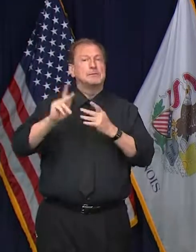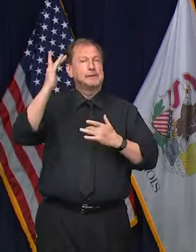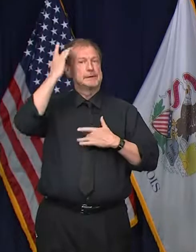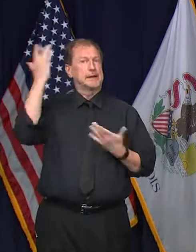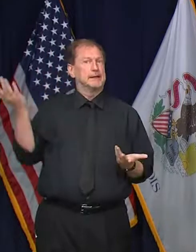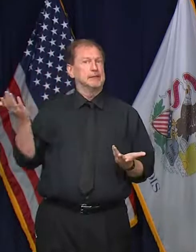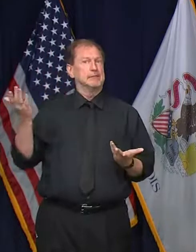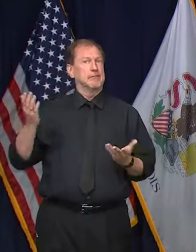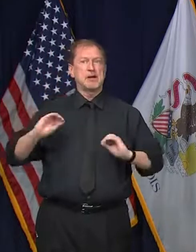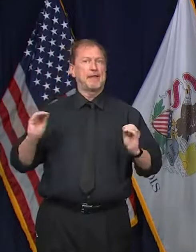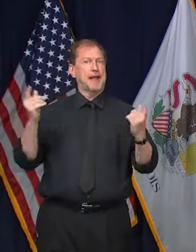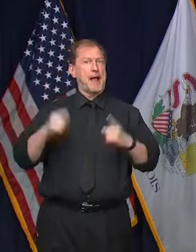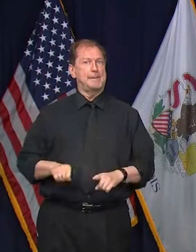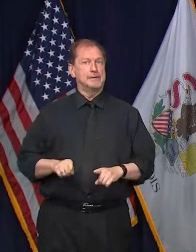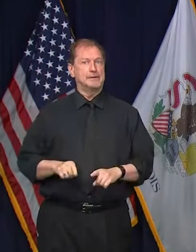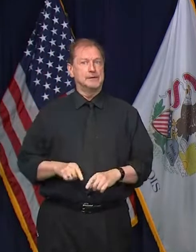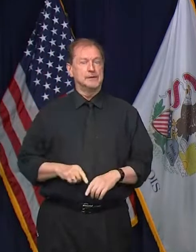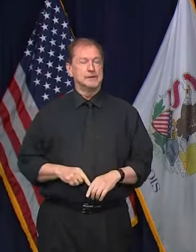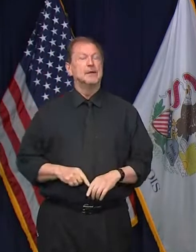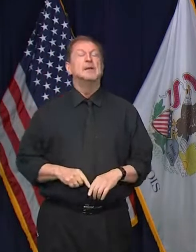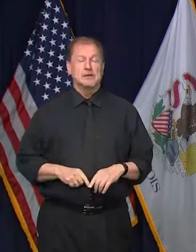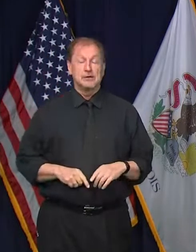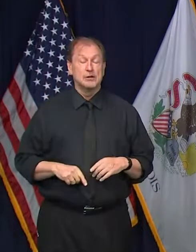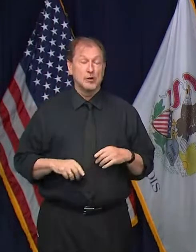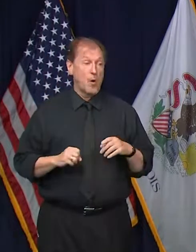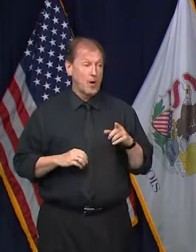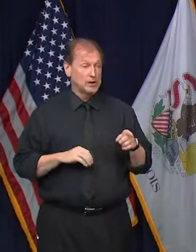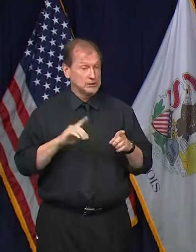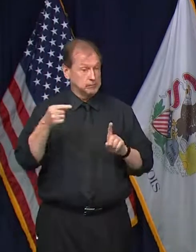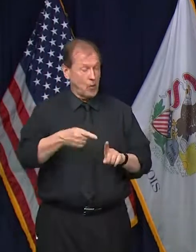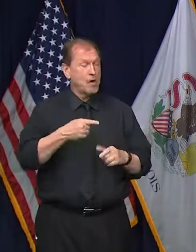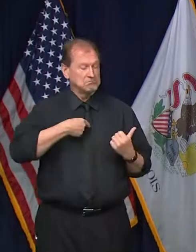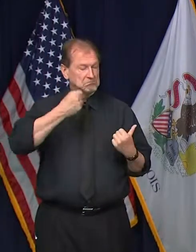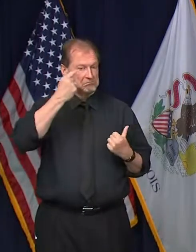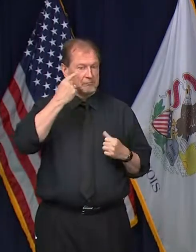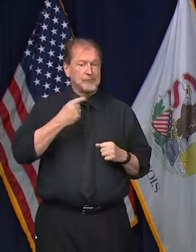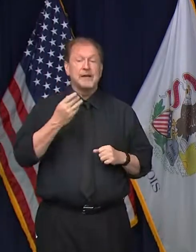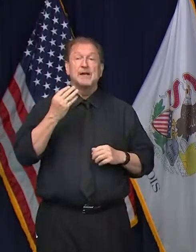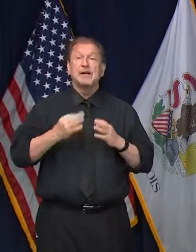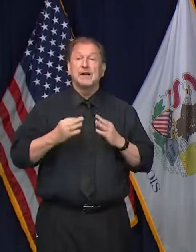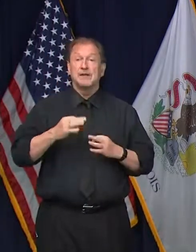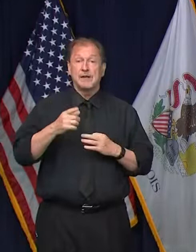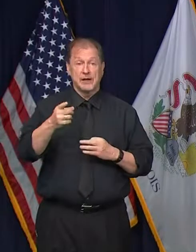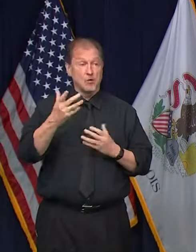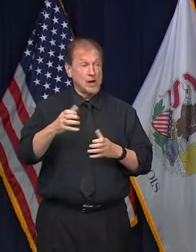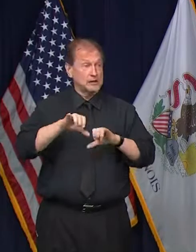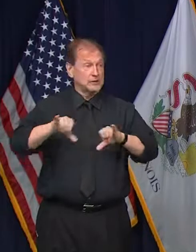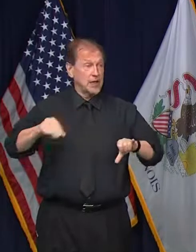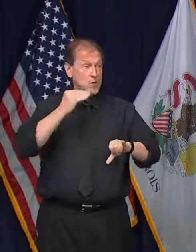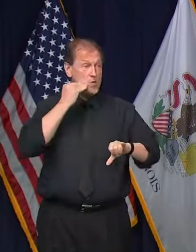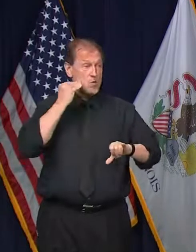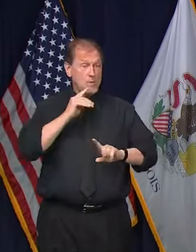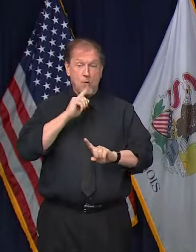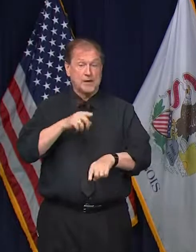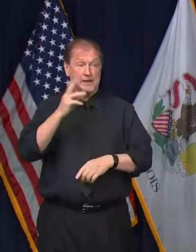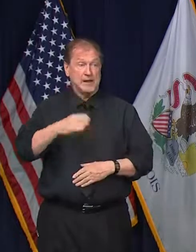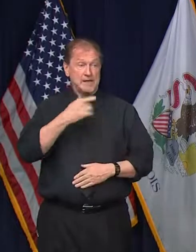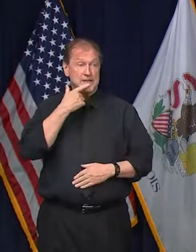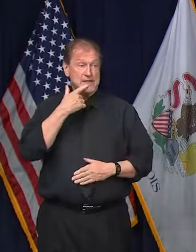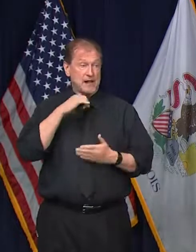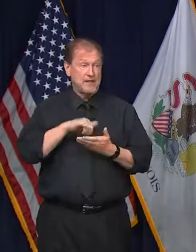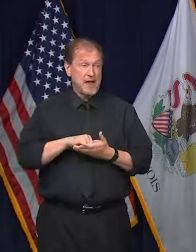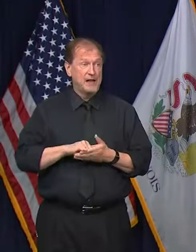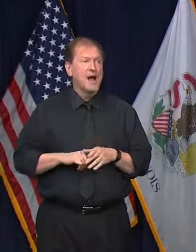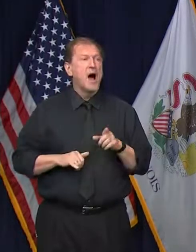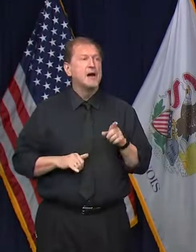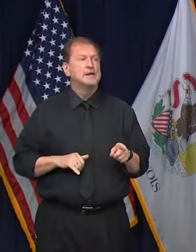His point is that now that you see things, I assume that he wanted the stay-at-home order at the beginning, although he never has expressed that. I think what